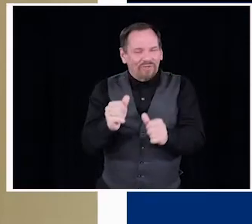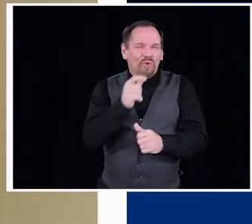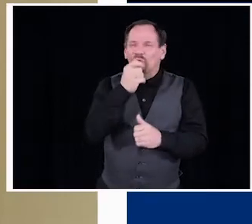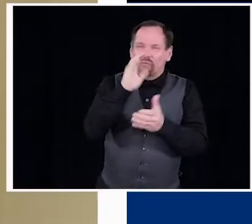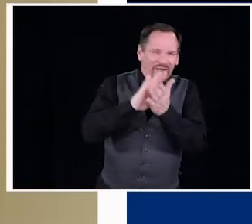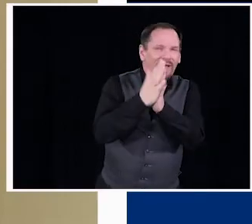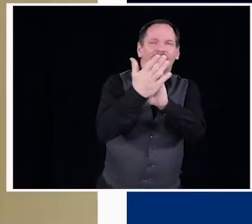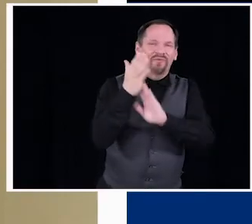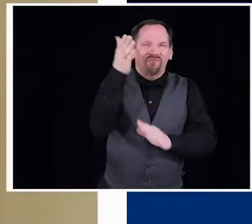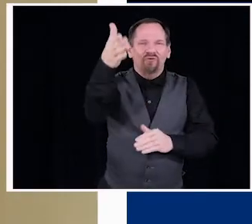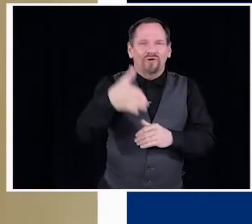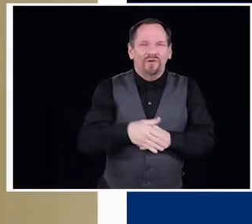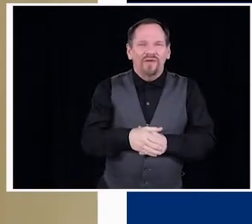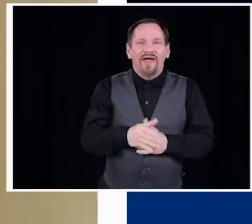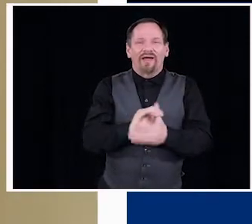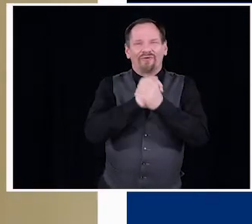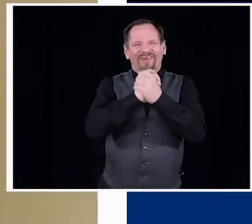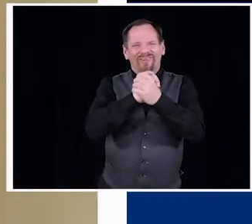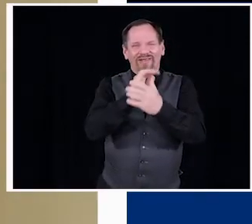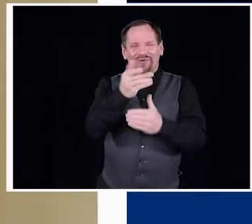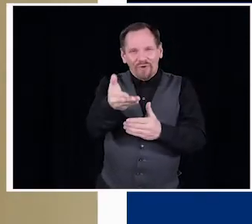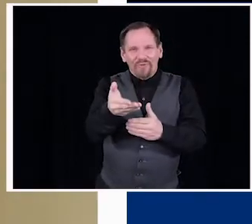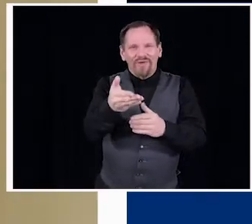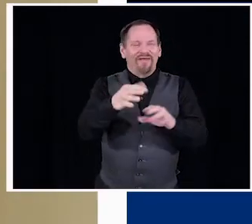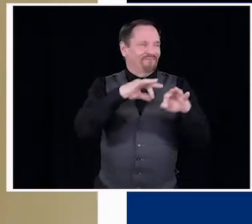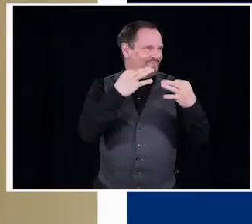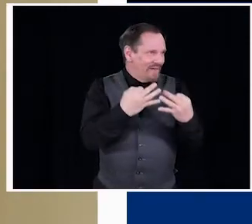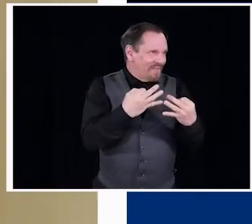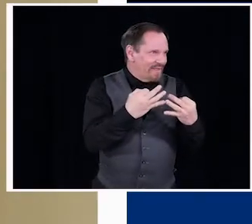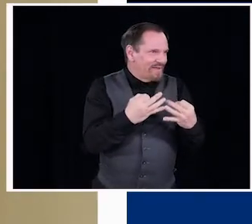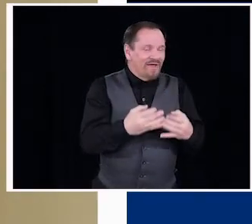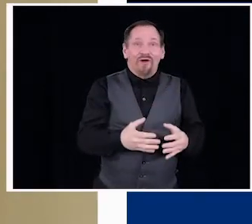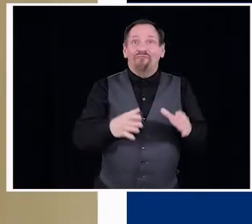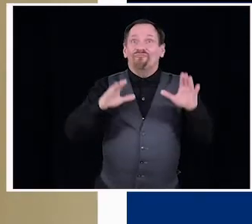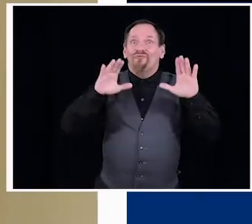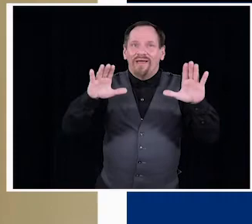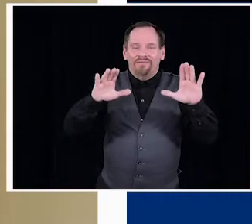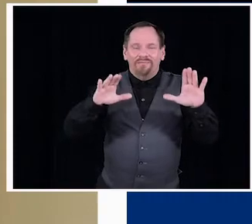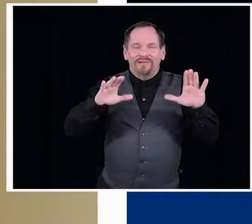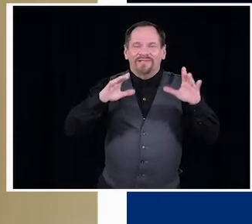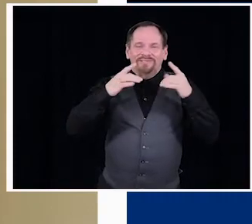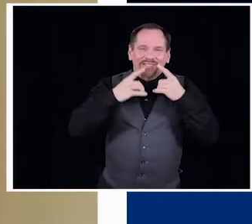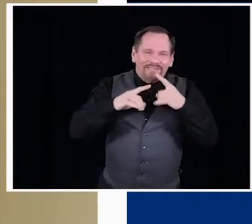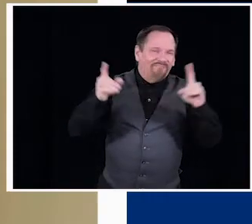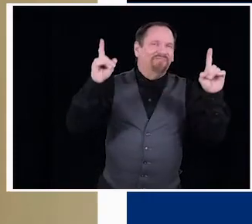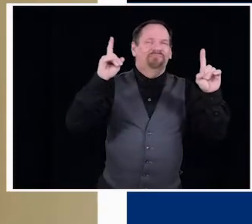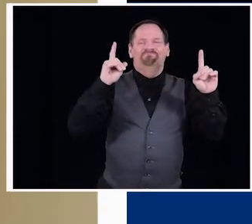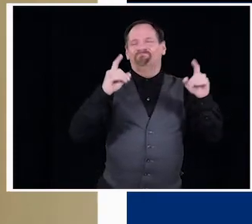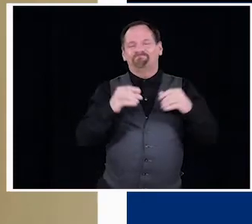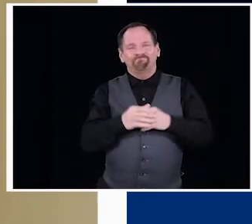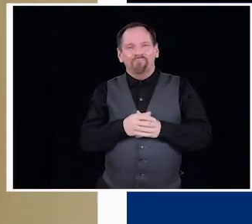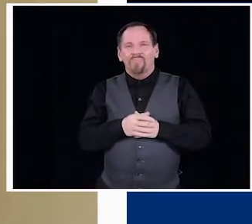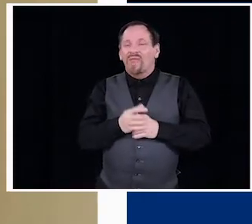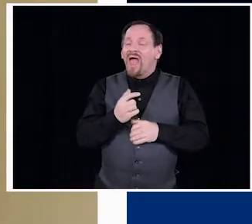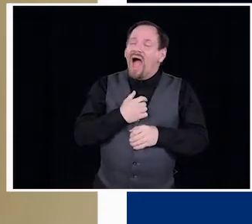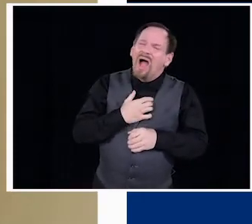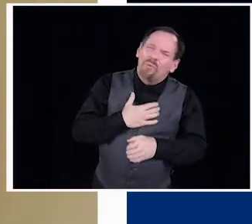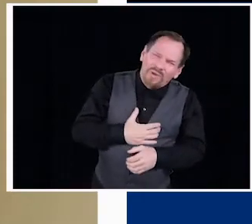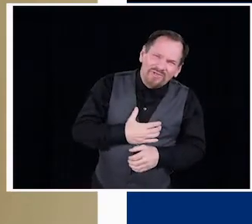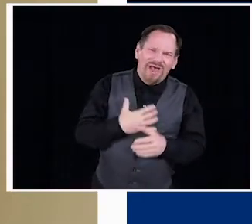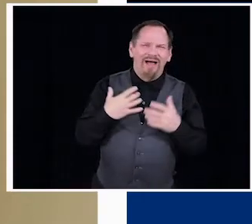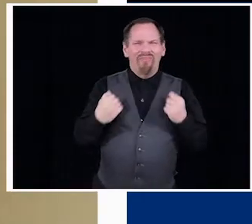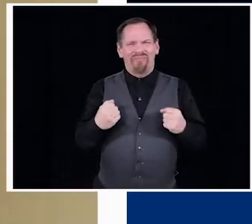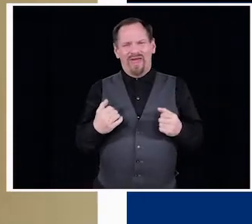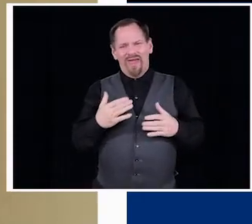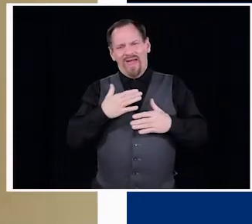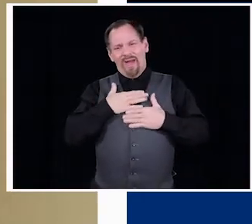Again, congratulations to you and your loved ones on this great, well-earned accomplishment. I wish you much